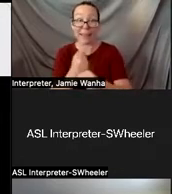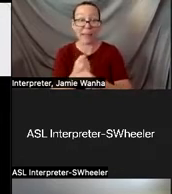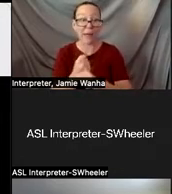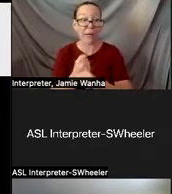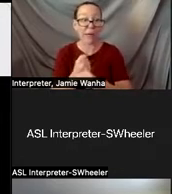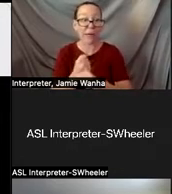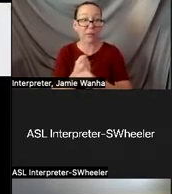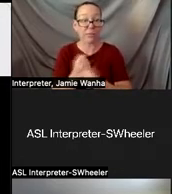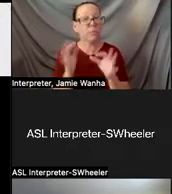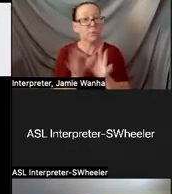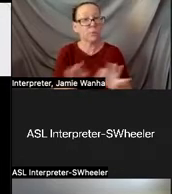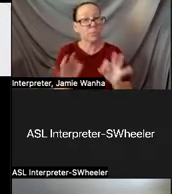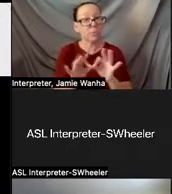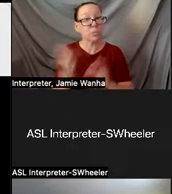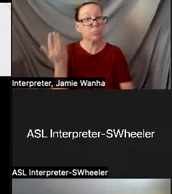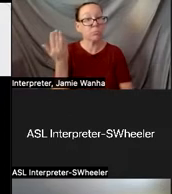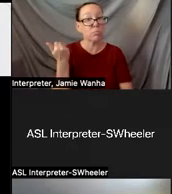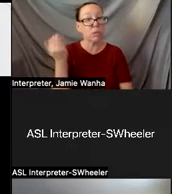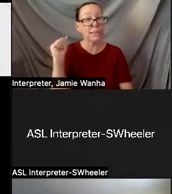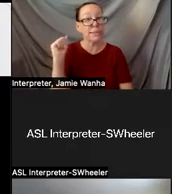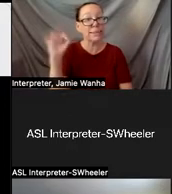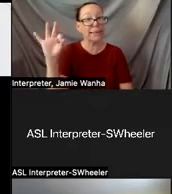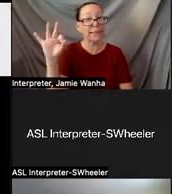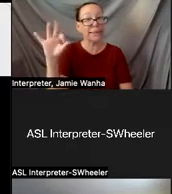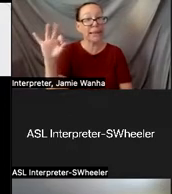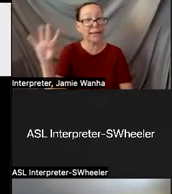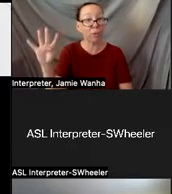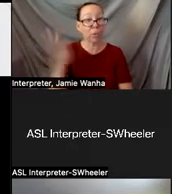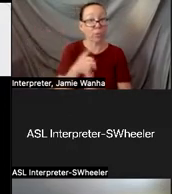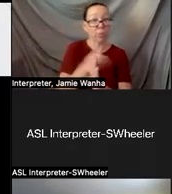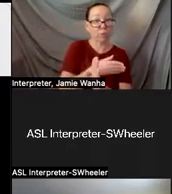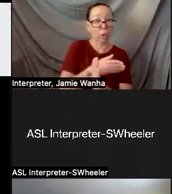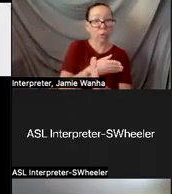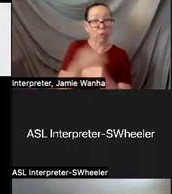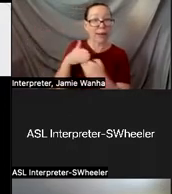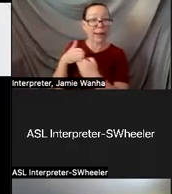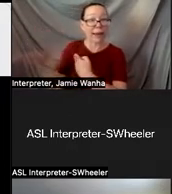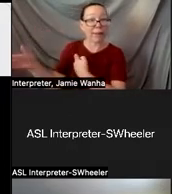important 1994, before and after. The